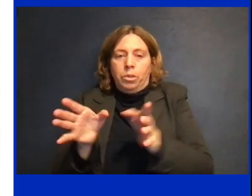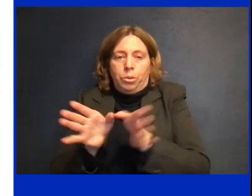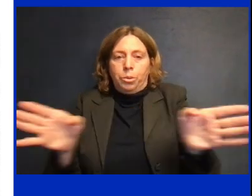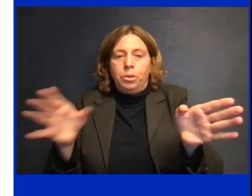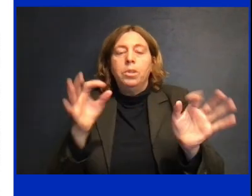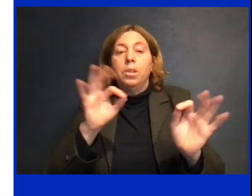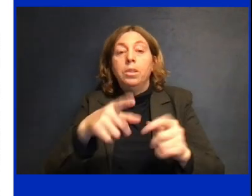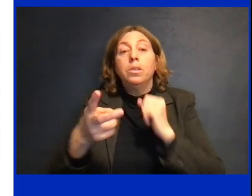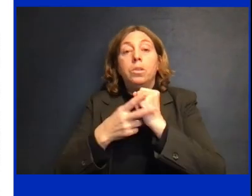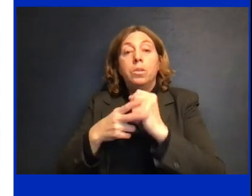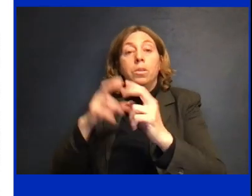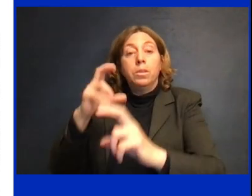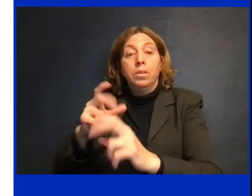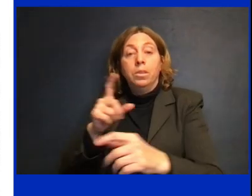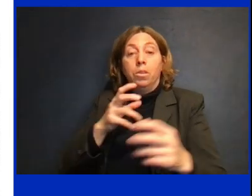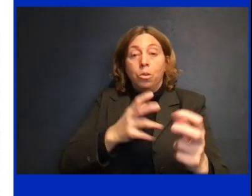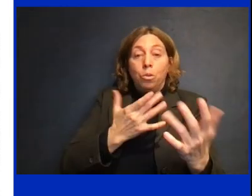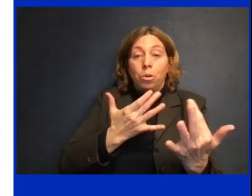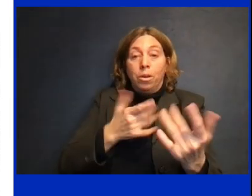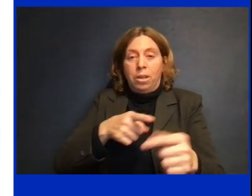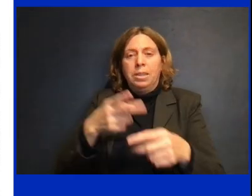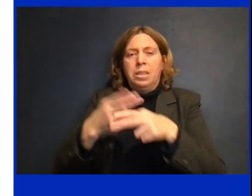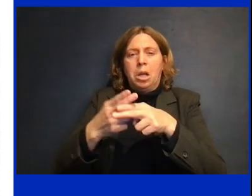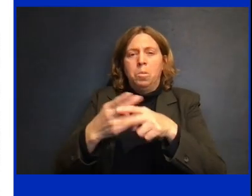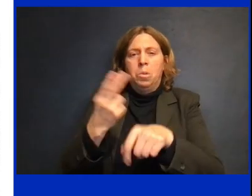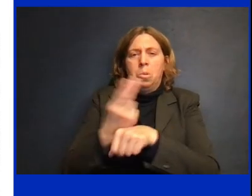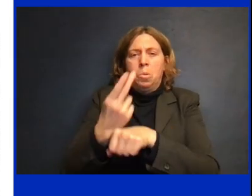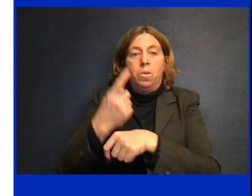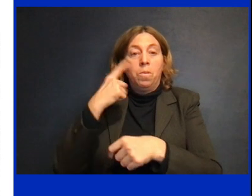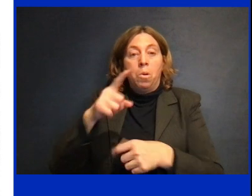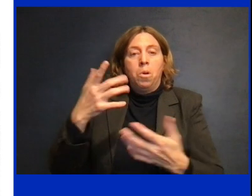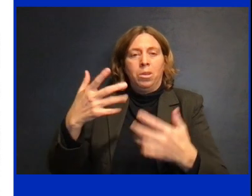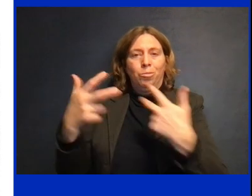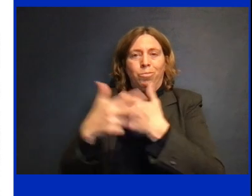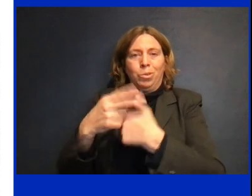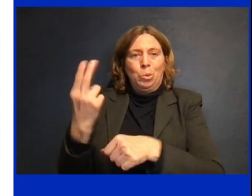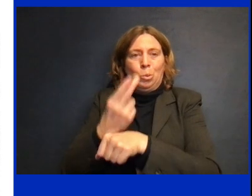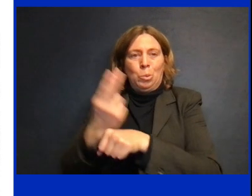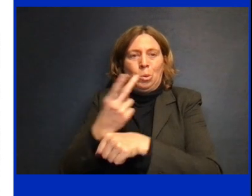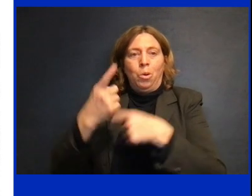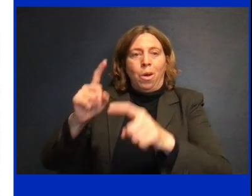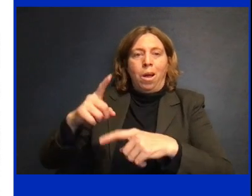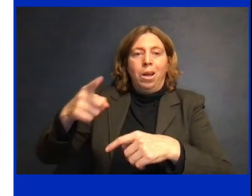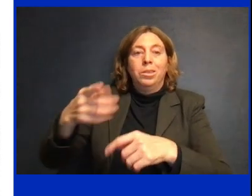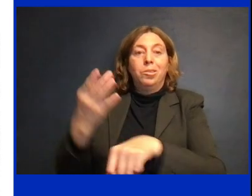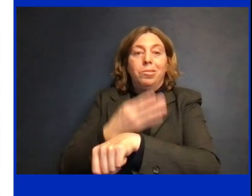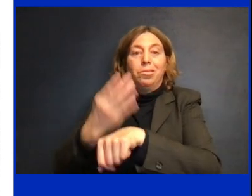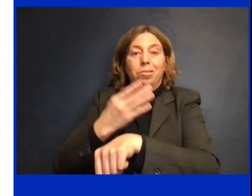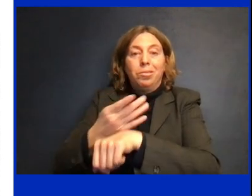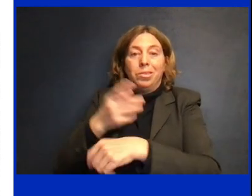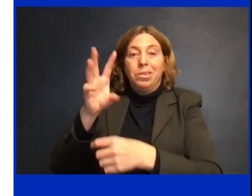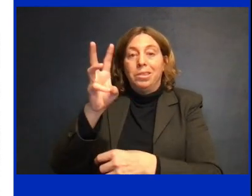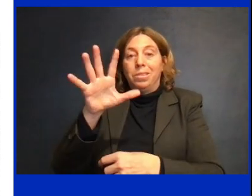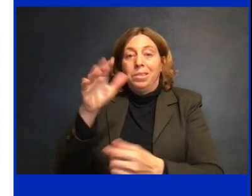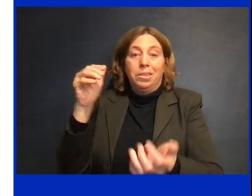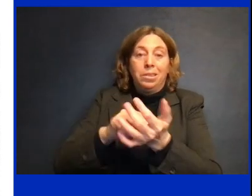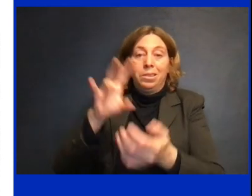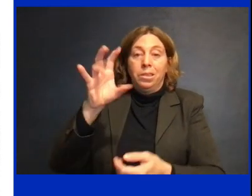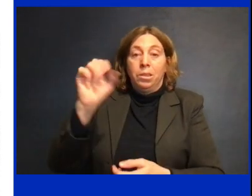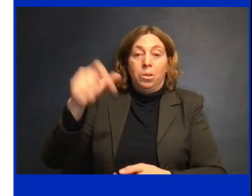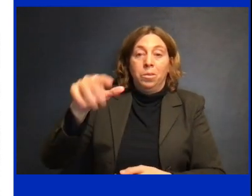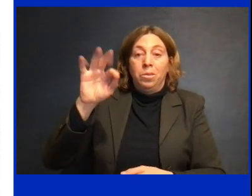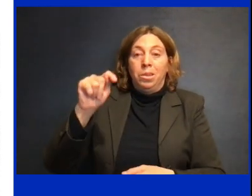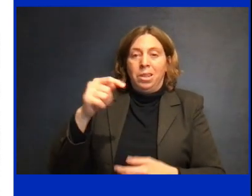terminal for commuters during the construction phase of the main terminal. Additionally, the facility will provide approximately